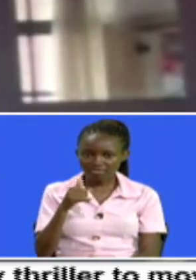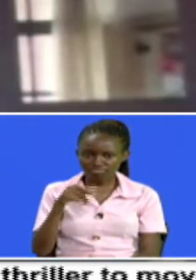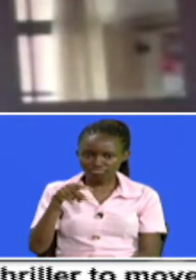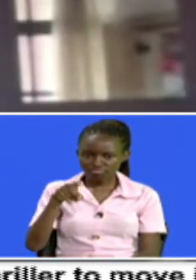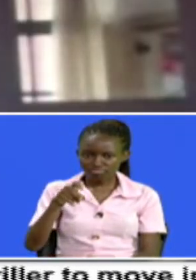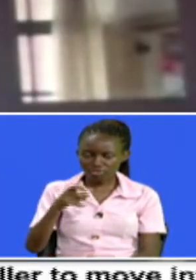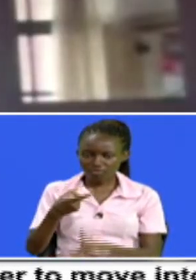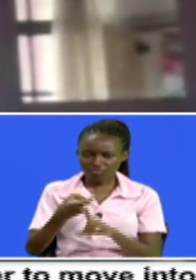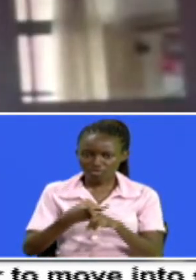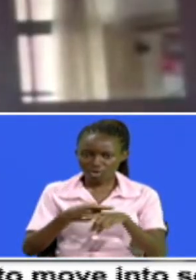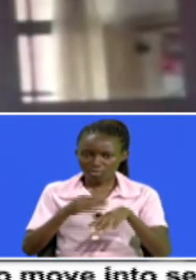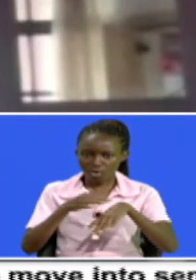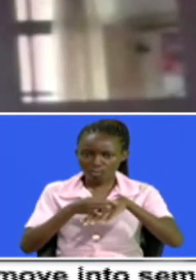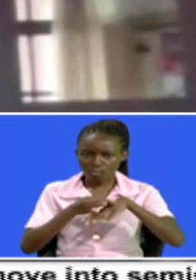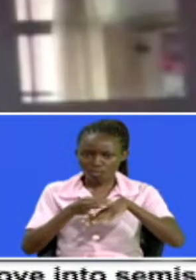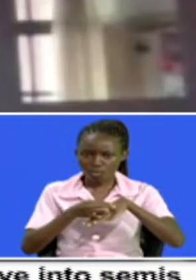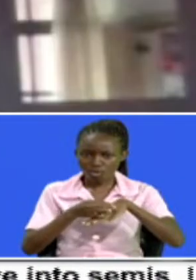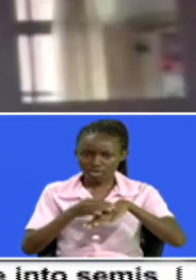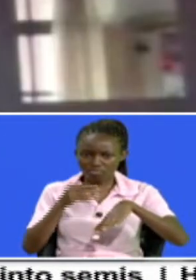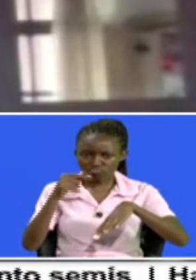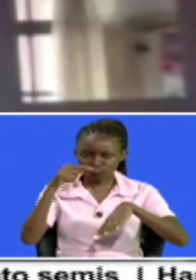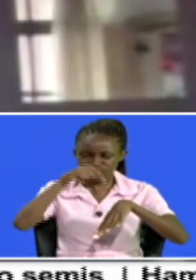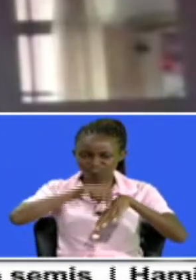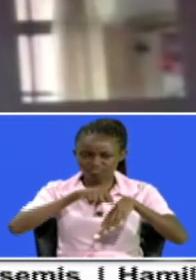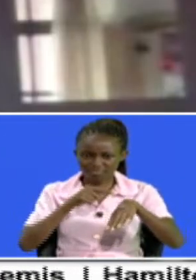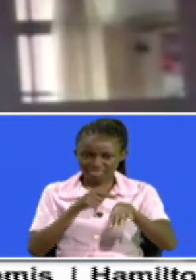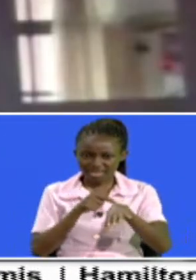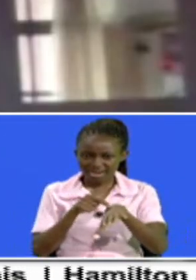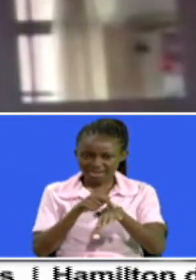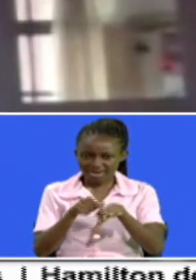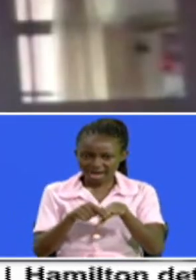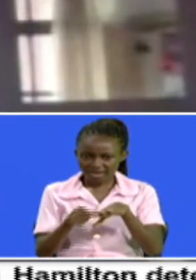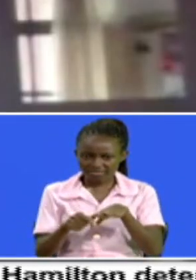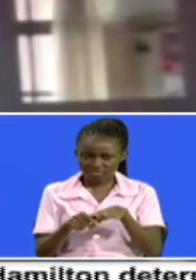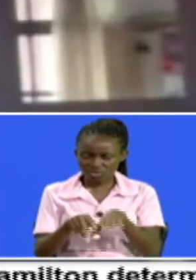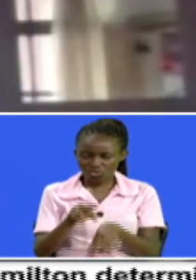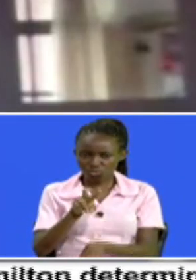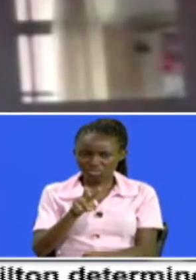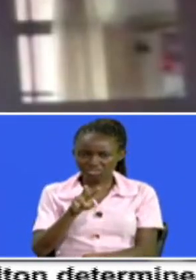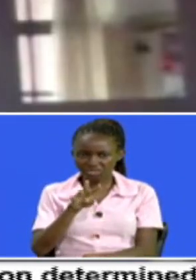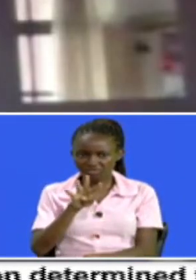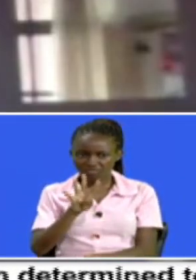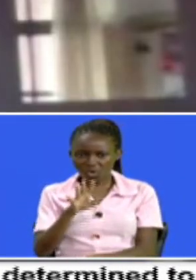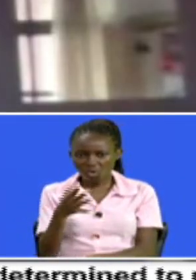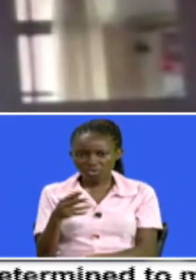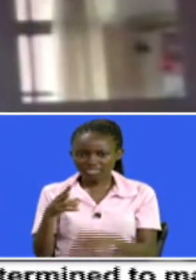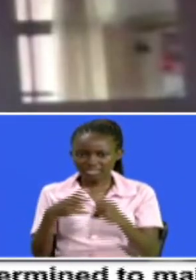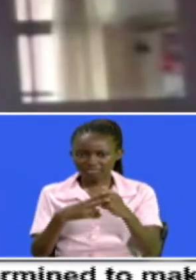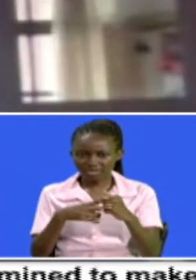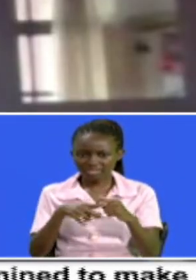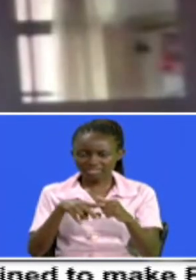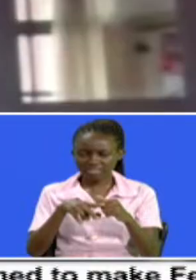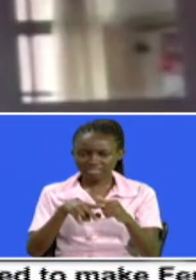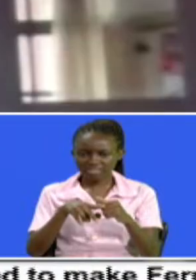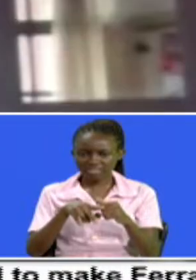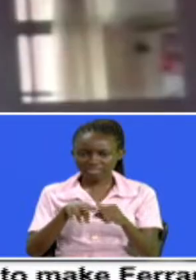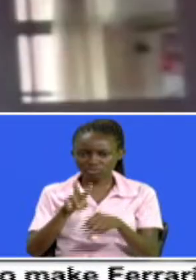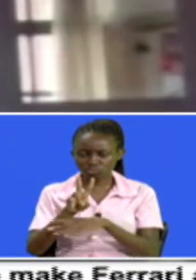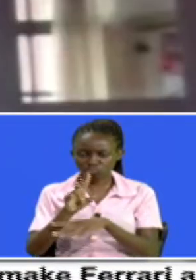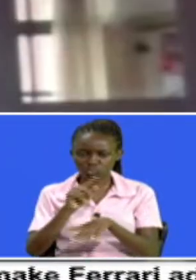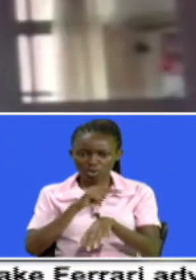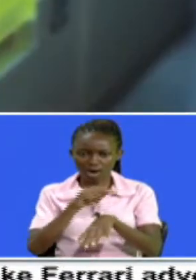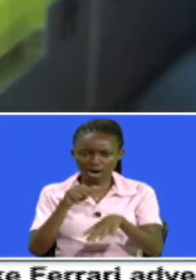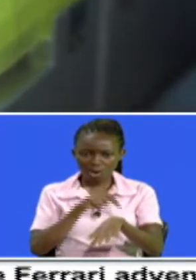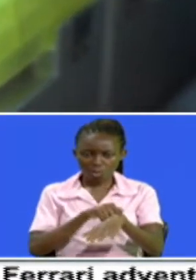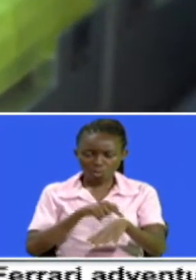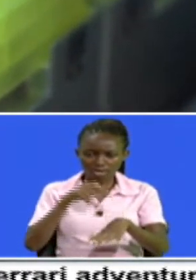the nerves between 24 to 72 hours, depending on the thickness of the muscles or how deep the